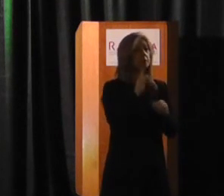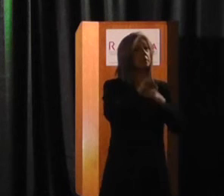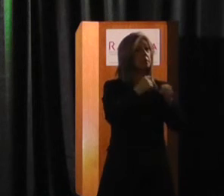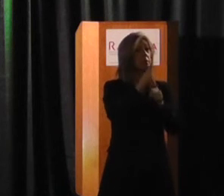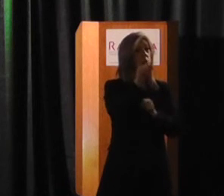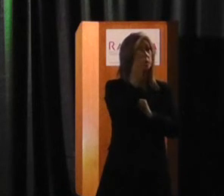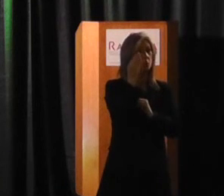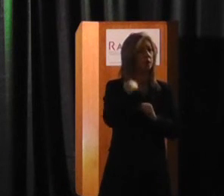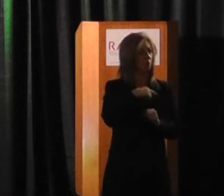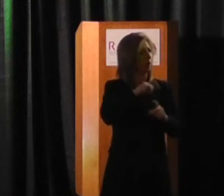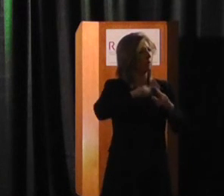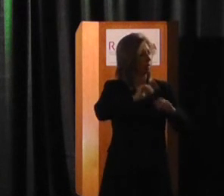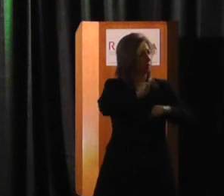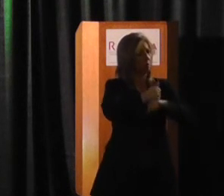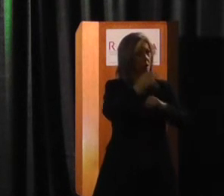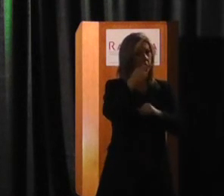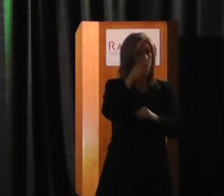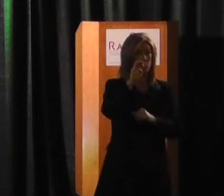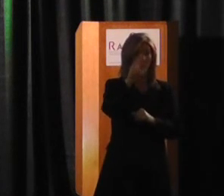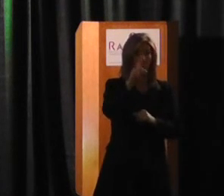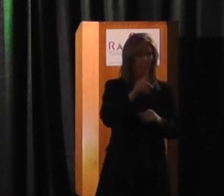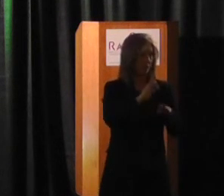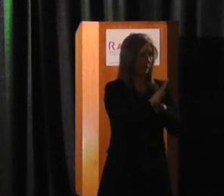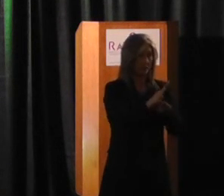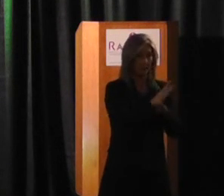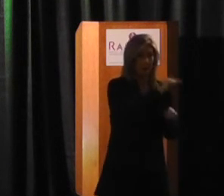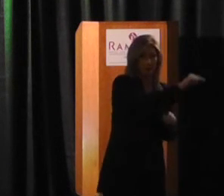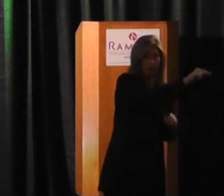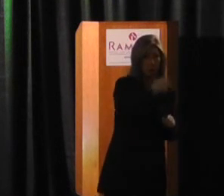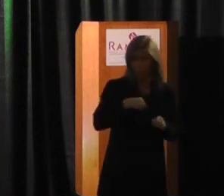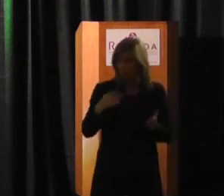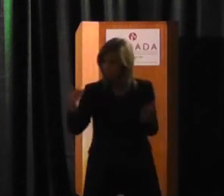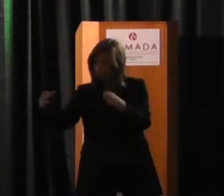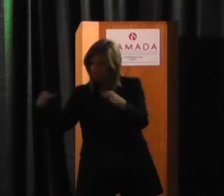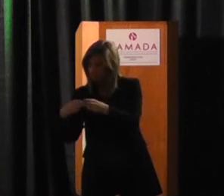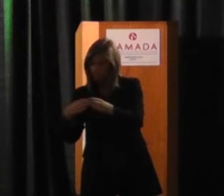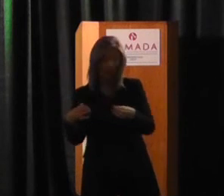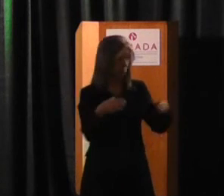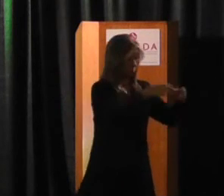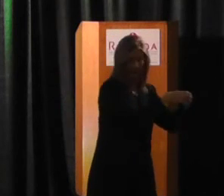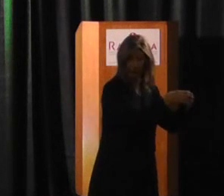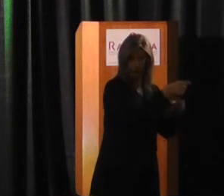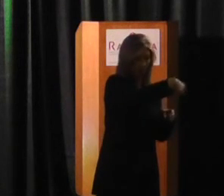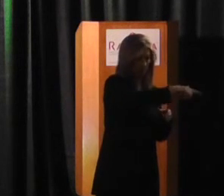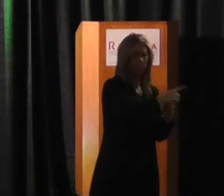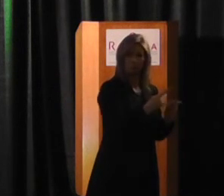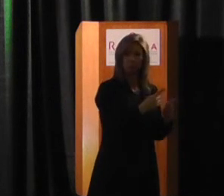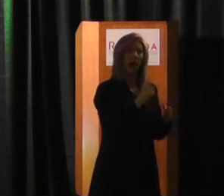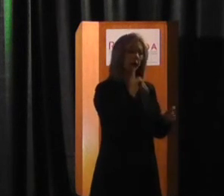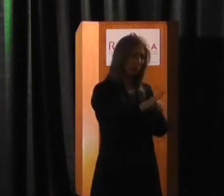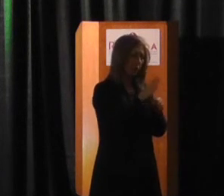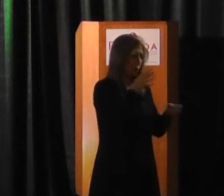local inclusive businesses. We mobilize people to go to a predetermined time and place and commit to spending $15. This